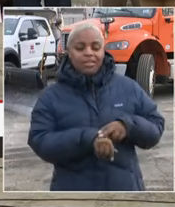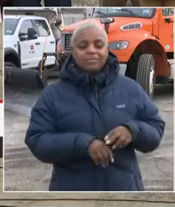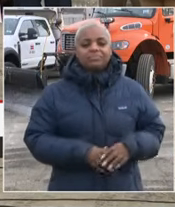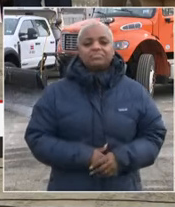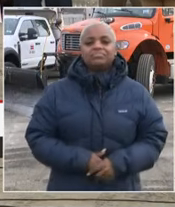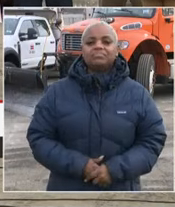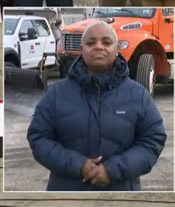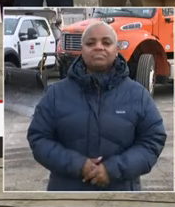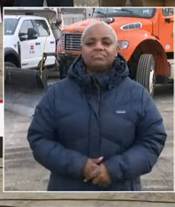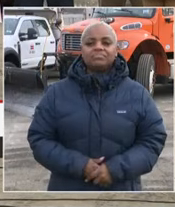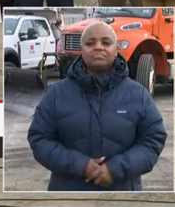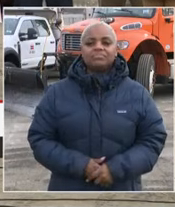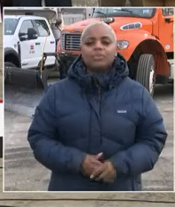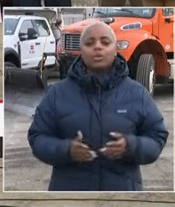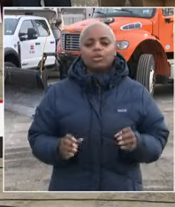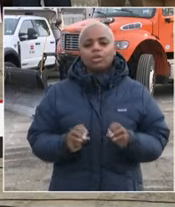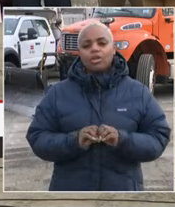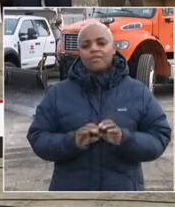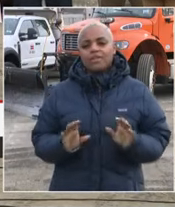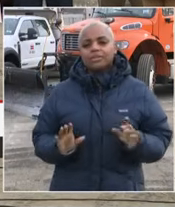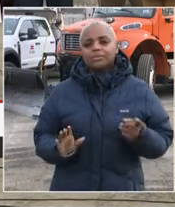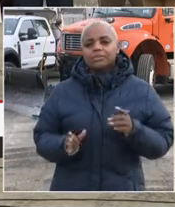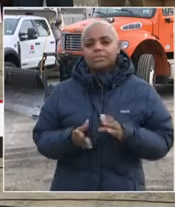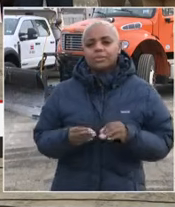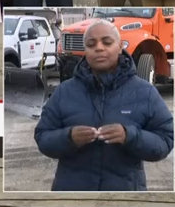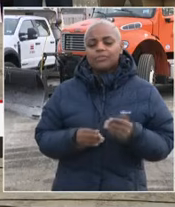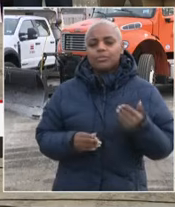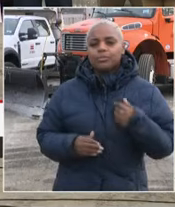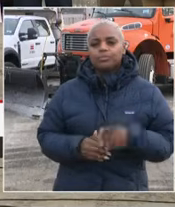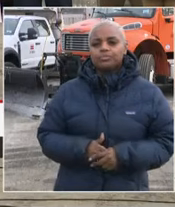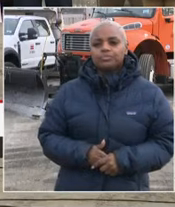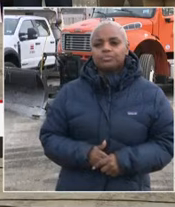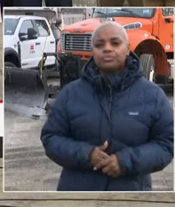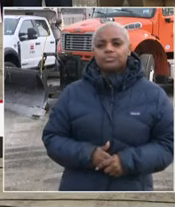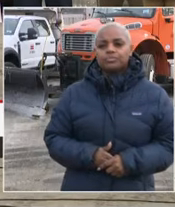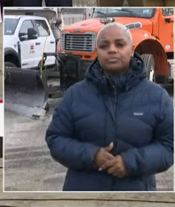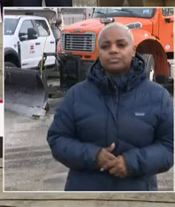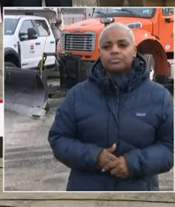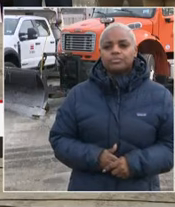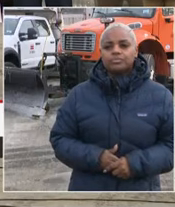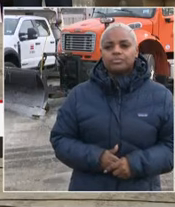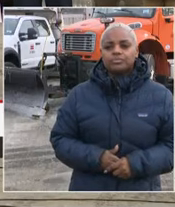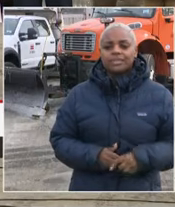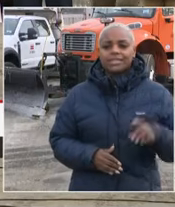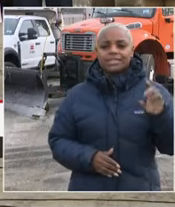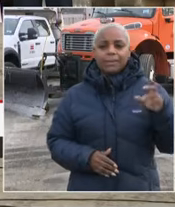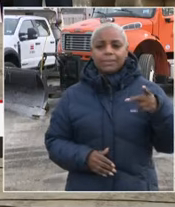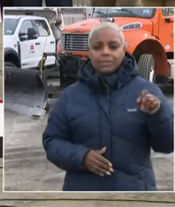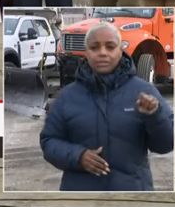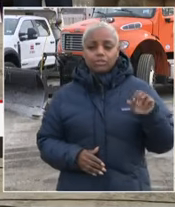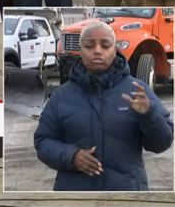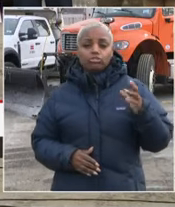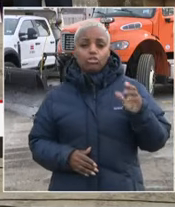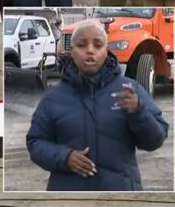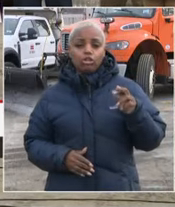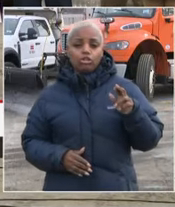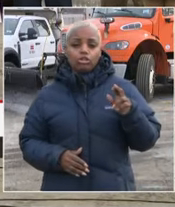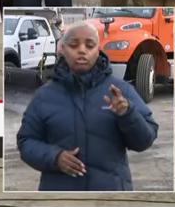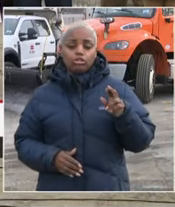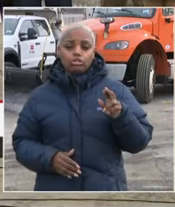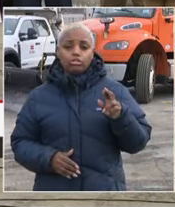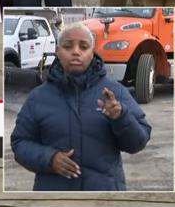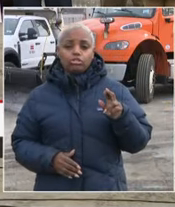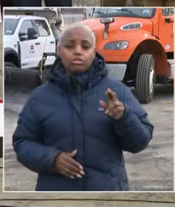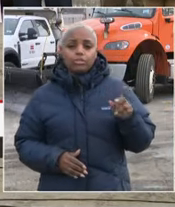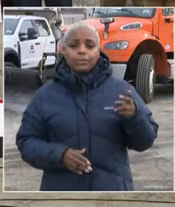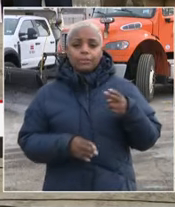just clarify something that I said earlier. Chancellor Farabee, as I mentioned, there's no school for children as planned, and